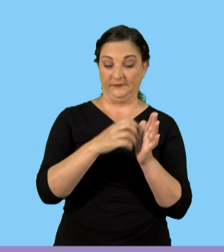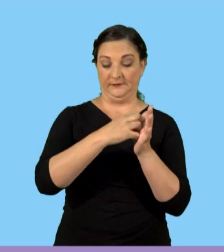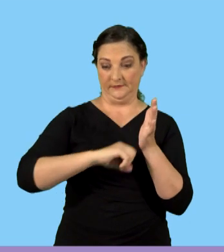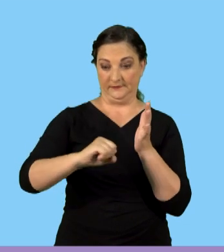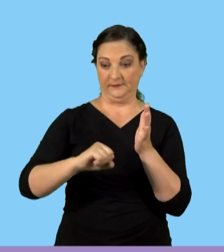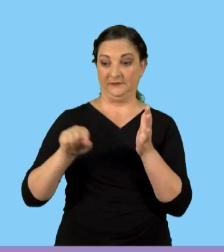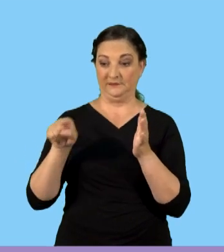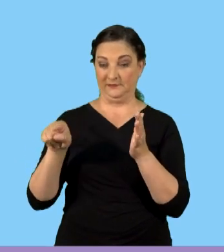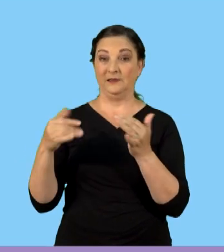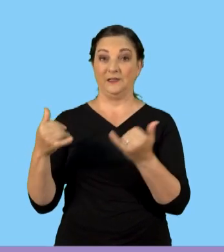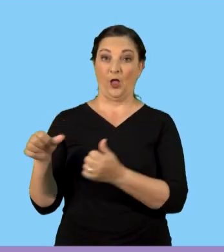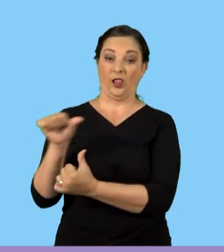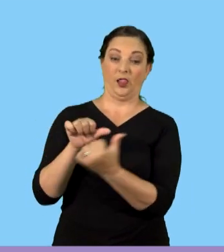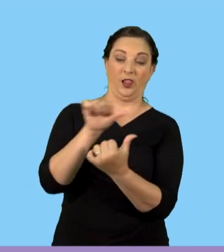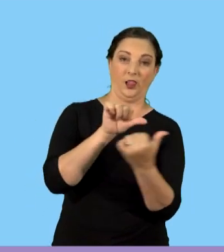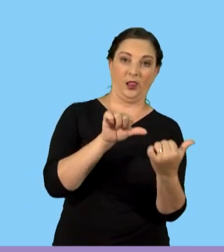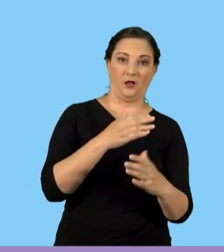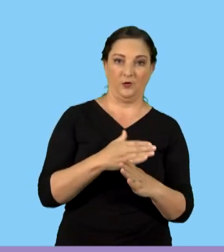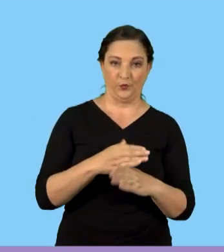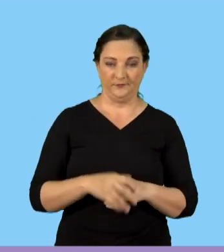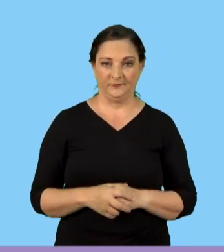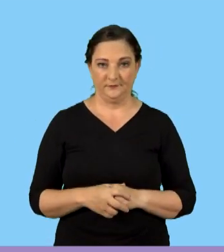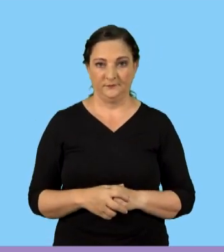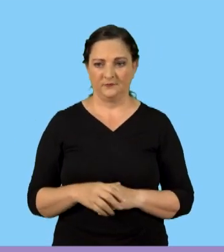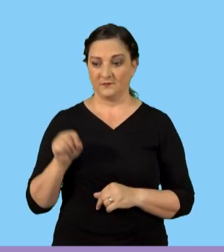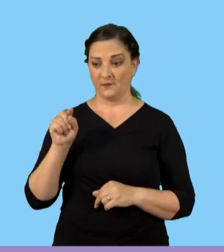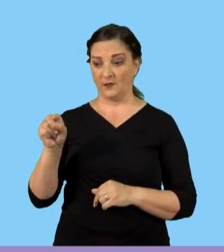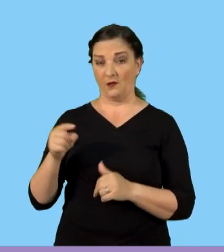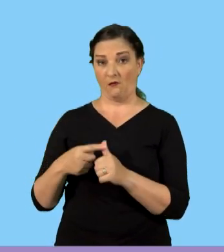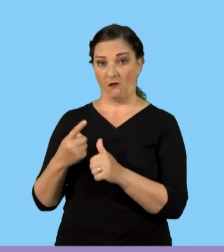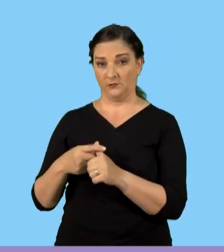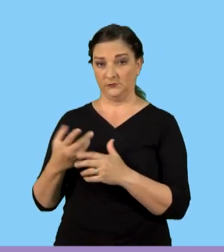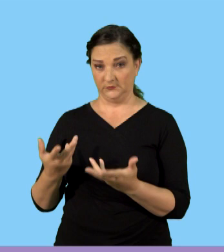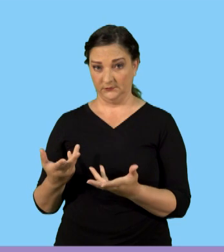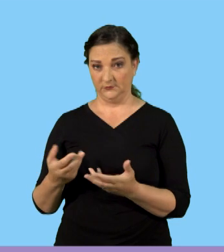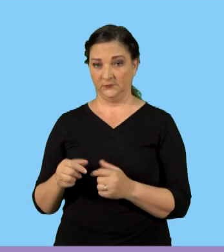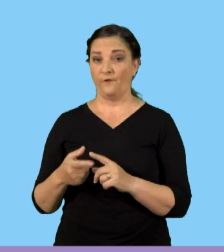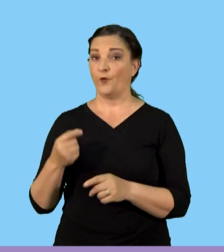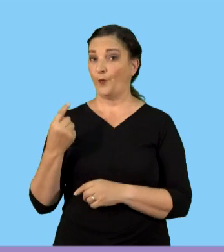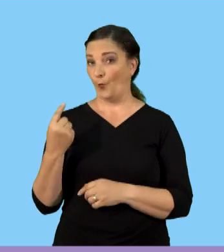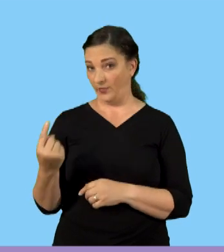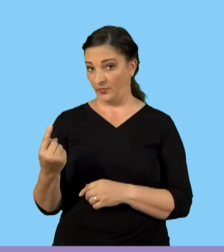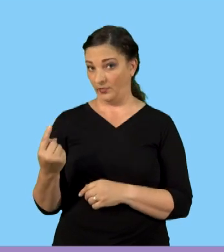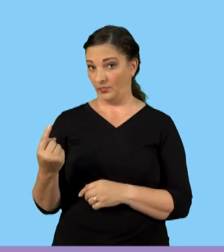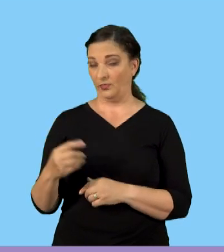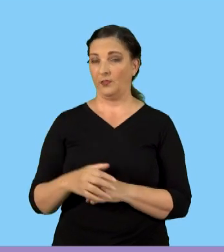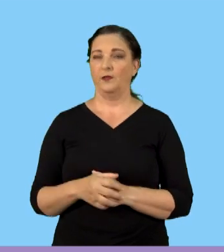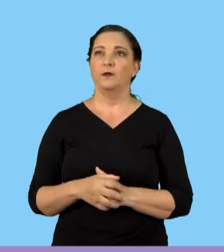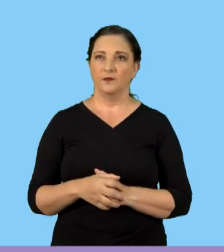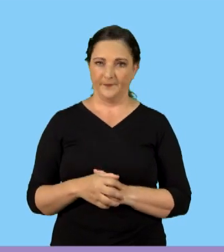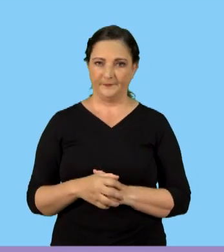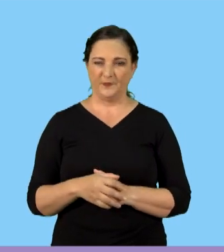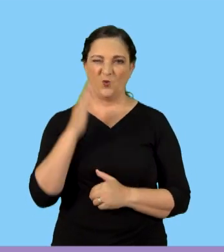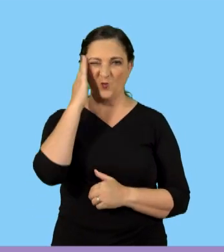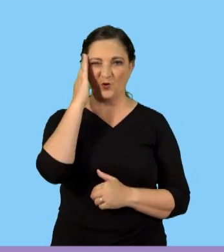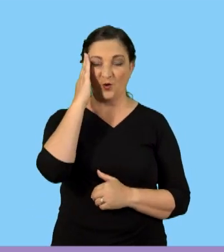to work in reverse. So we are going to take the answer there and we are going to say, okay, from 1, we know that the